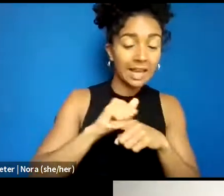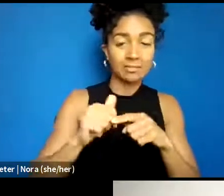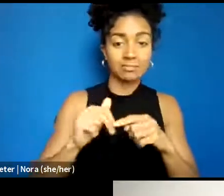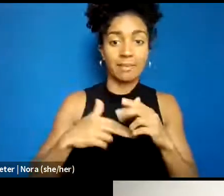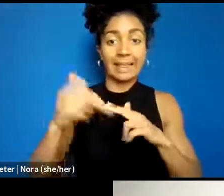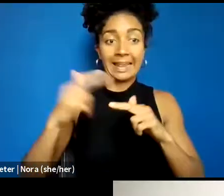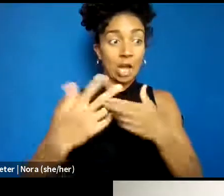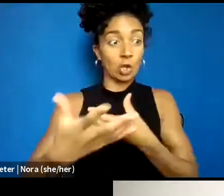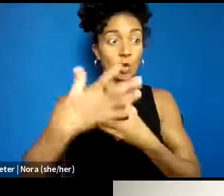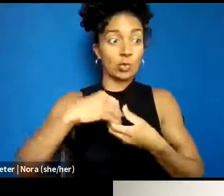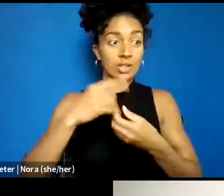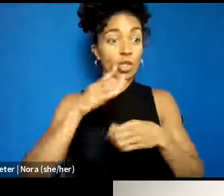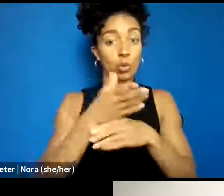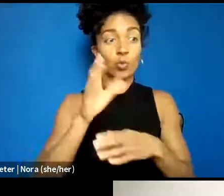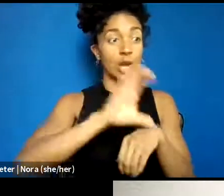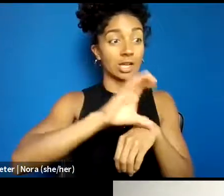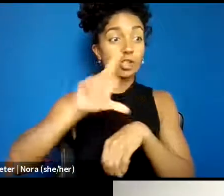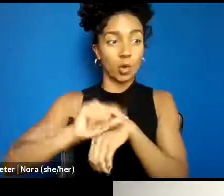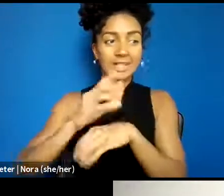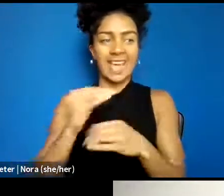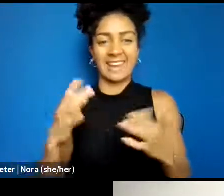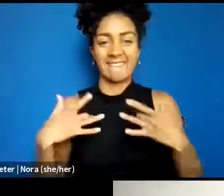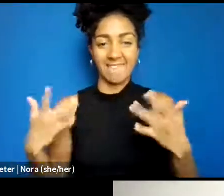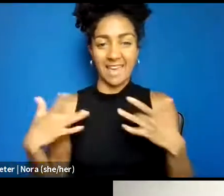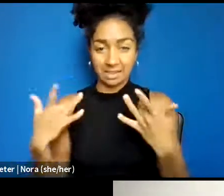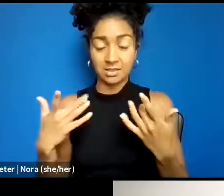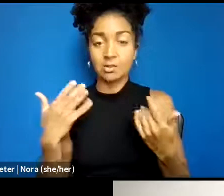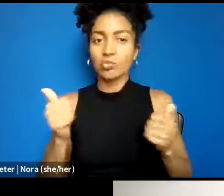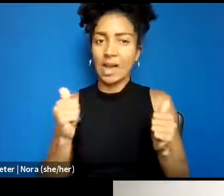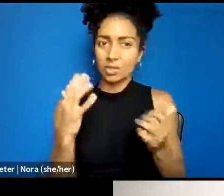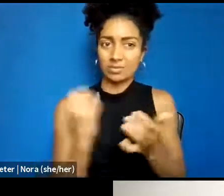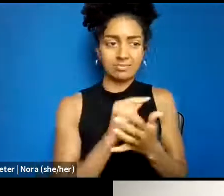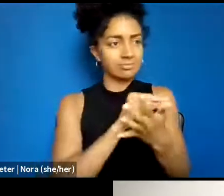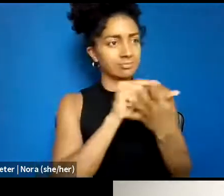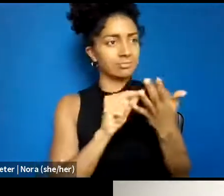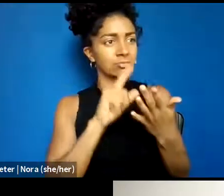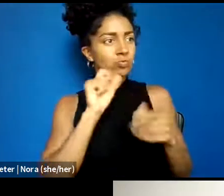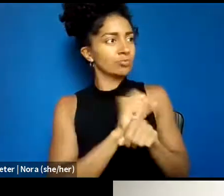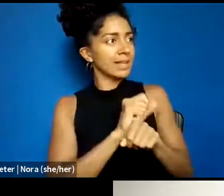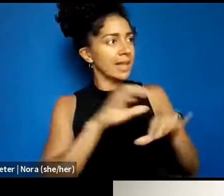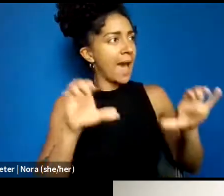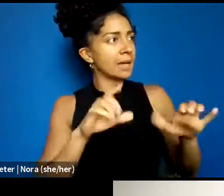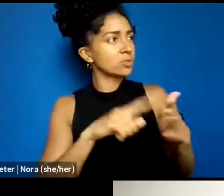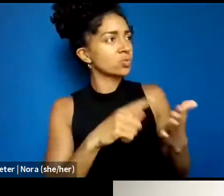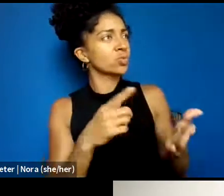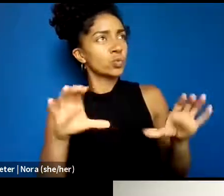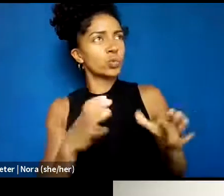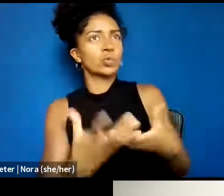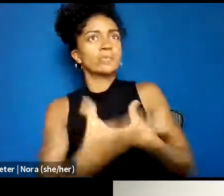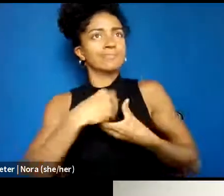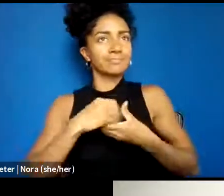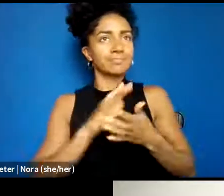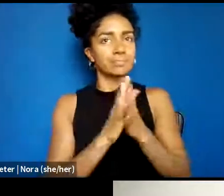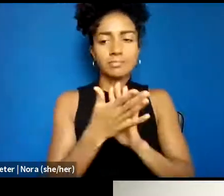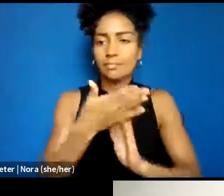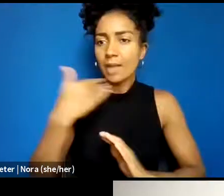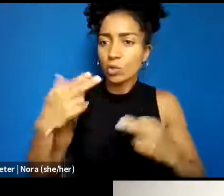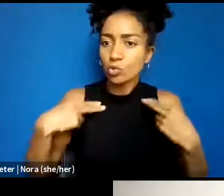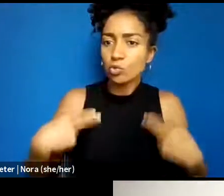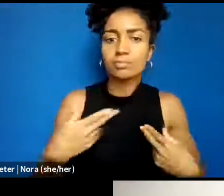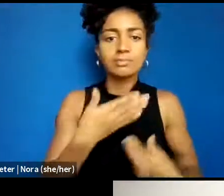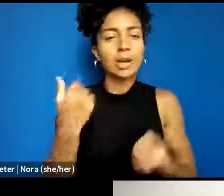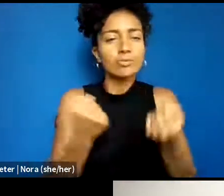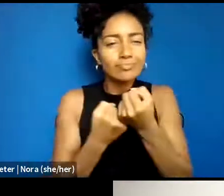other, and to understand tangible actions we can all take to be better humans, better allies, and better people in our workplaces and